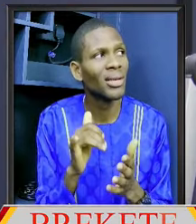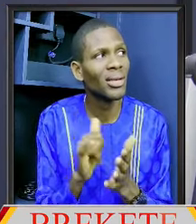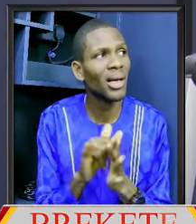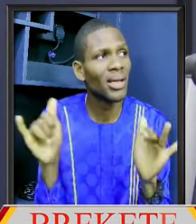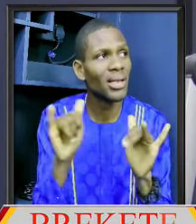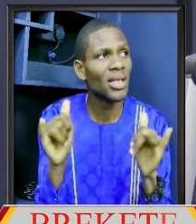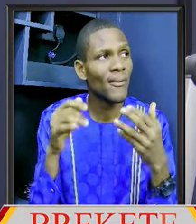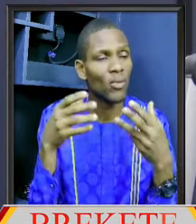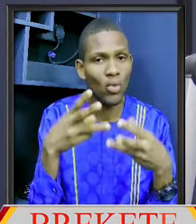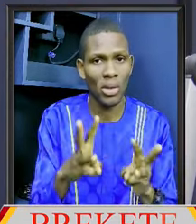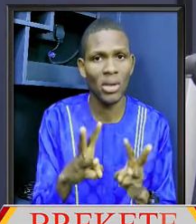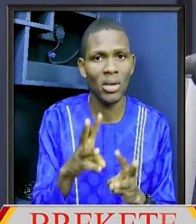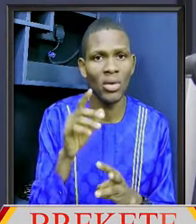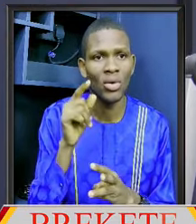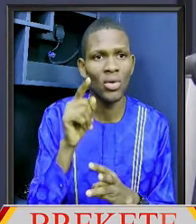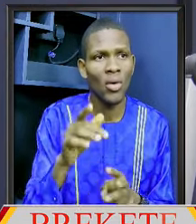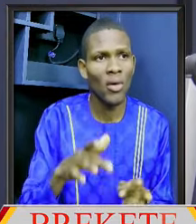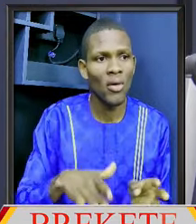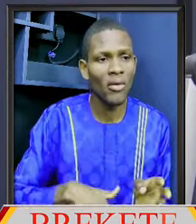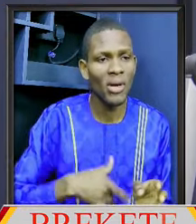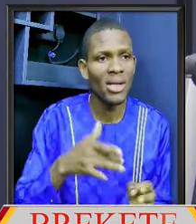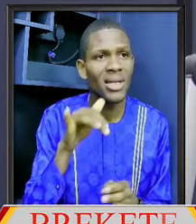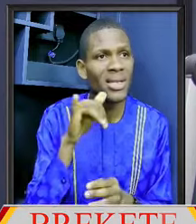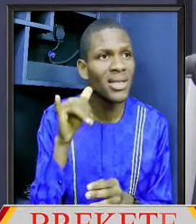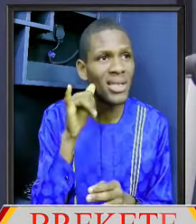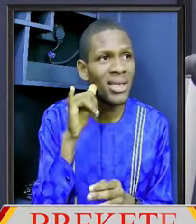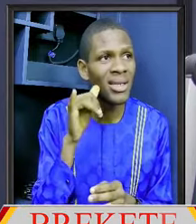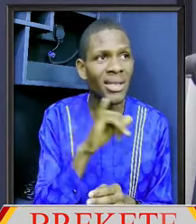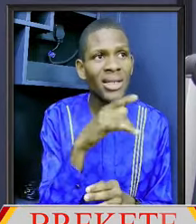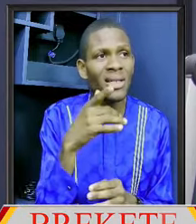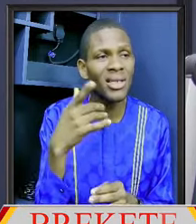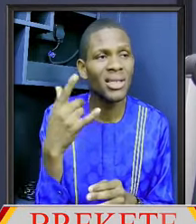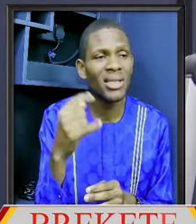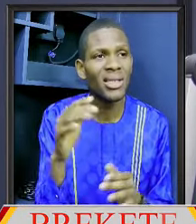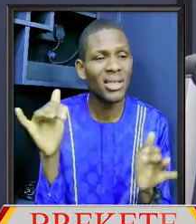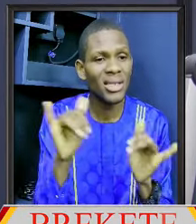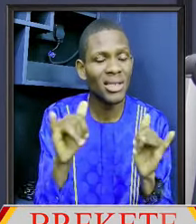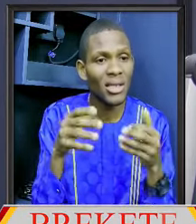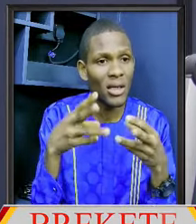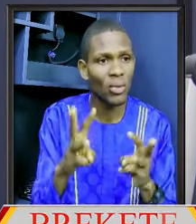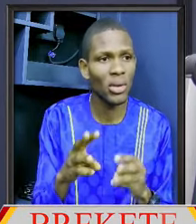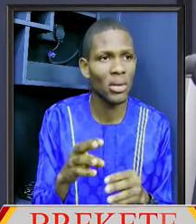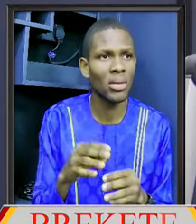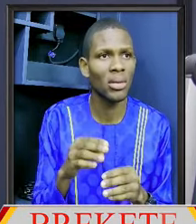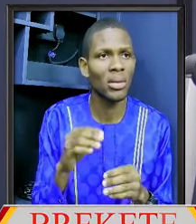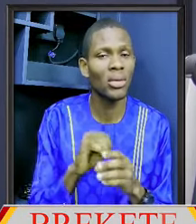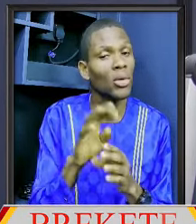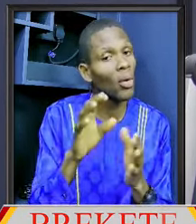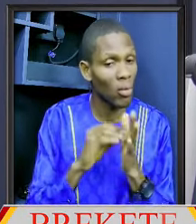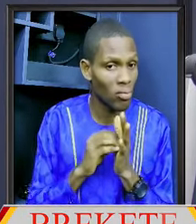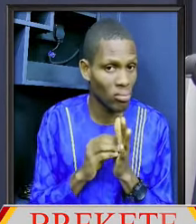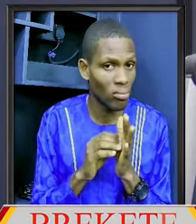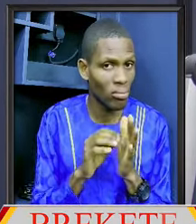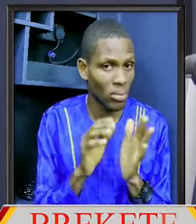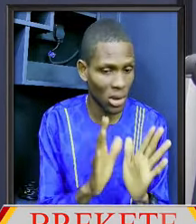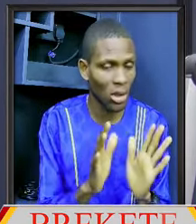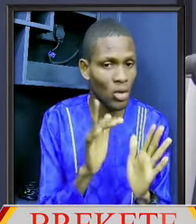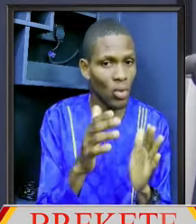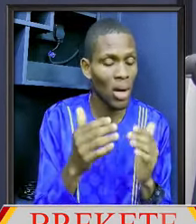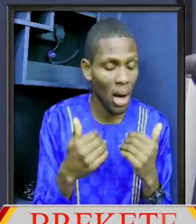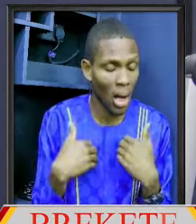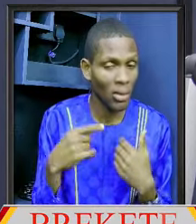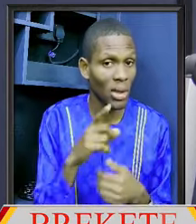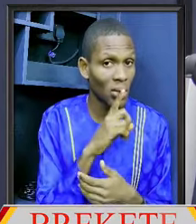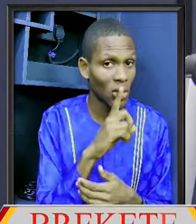same way you felt yesterday is the same way. In your own case, yours is better because you have